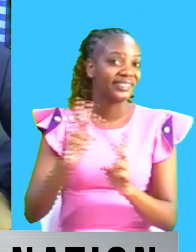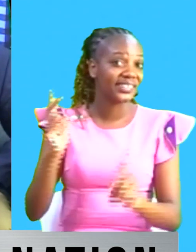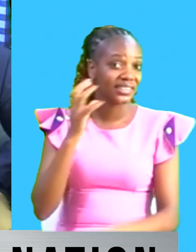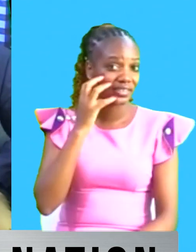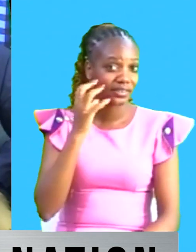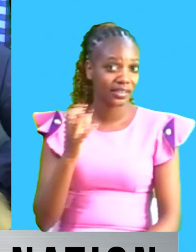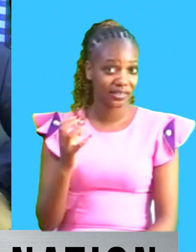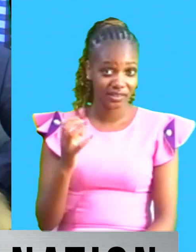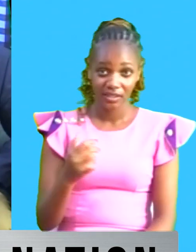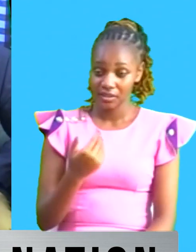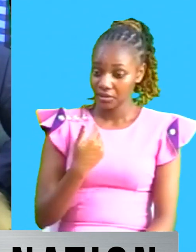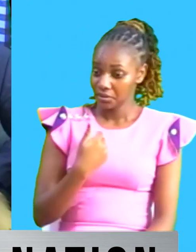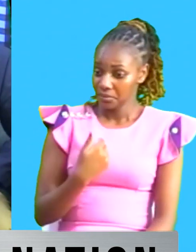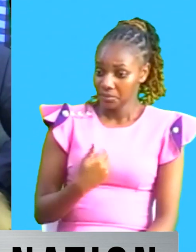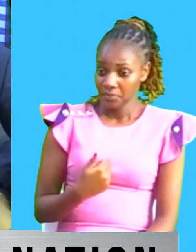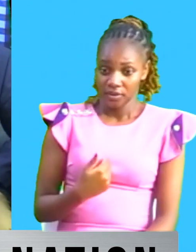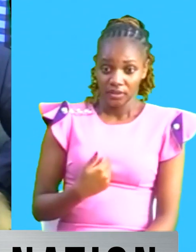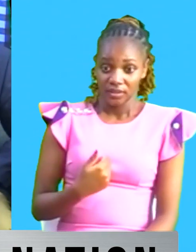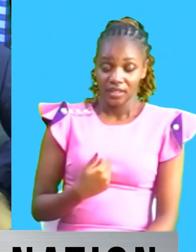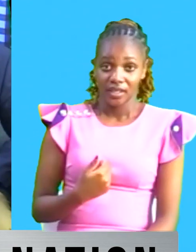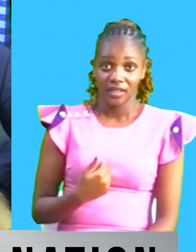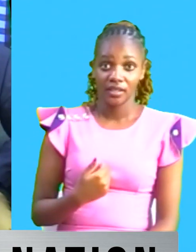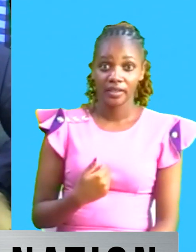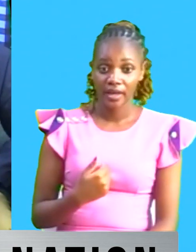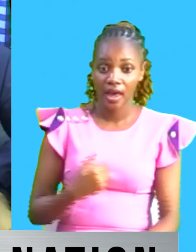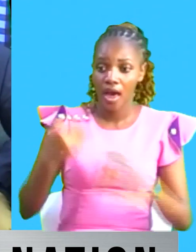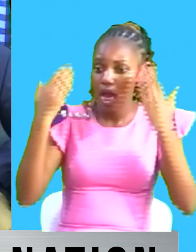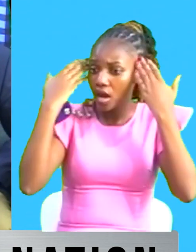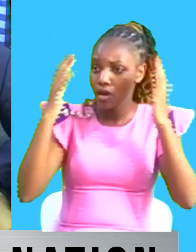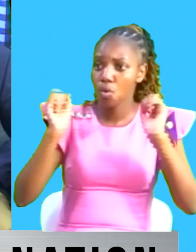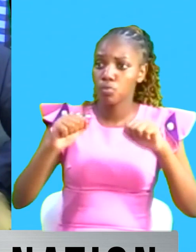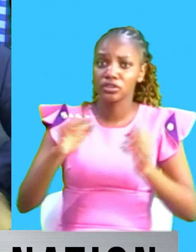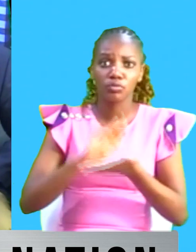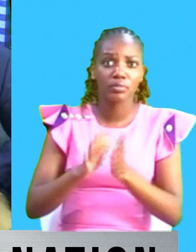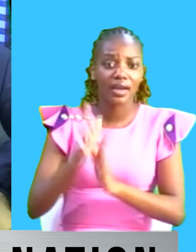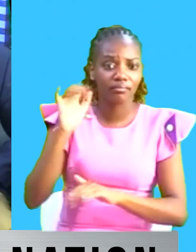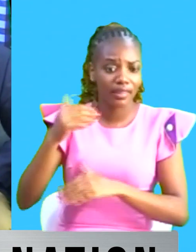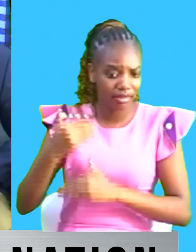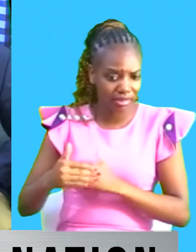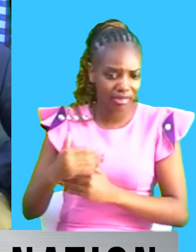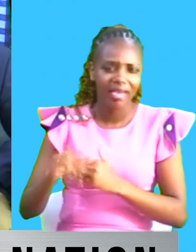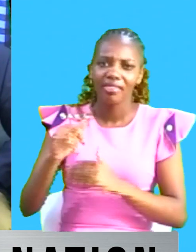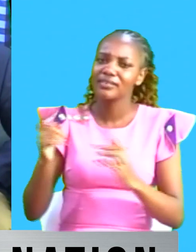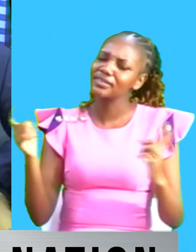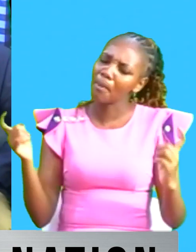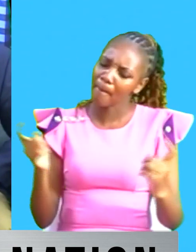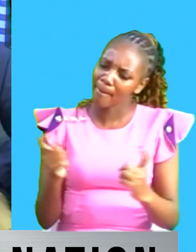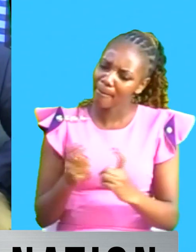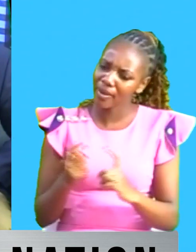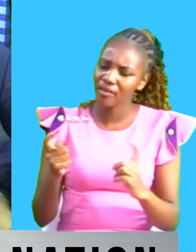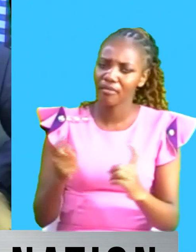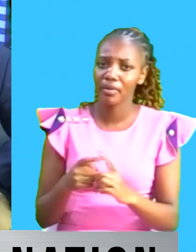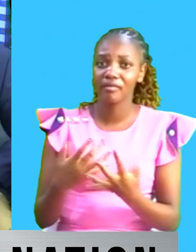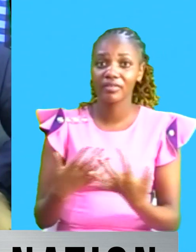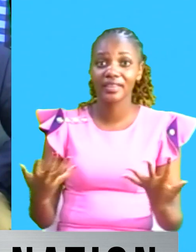didn't realize that it can get that close. Yeah, Jonah. And it's a very painful thing. Jonah, now that especially